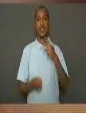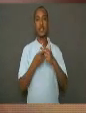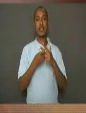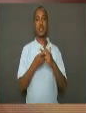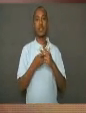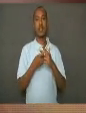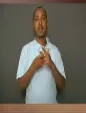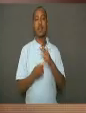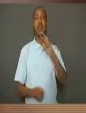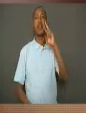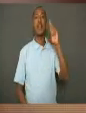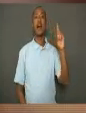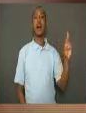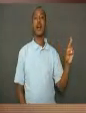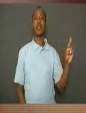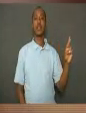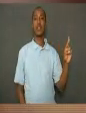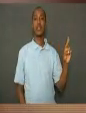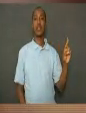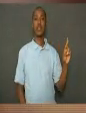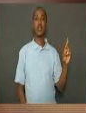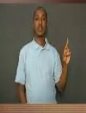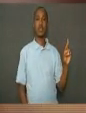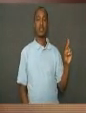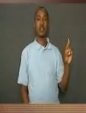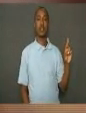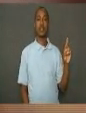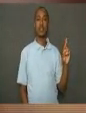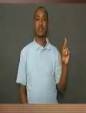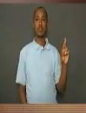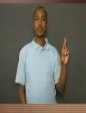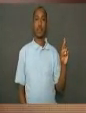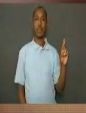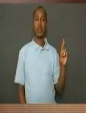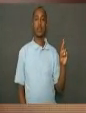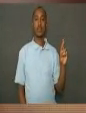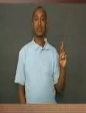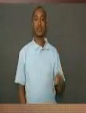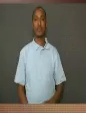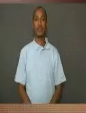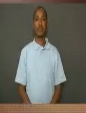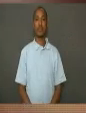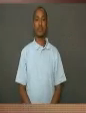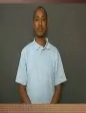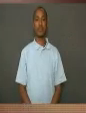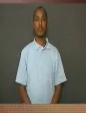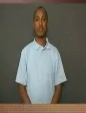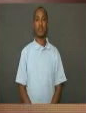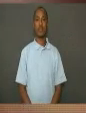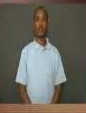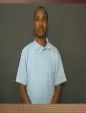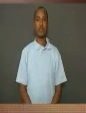Third, we use this equation to describe reactions